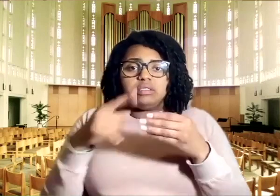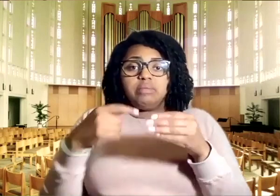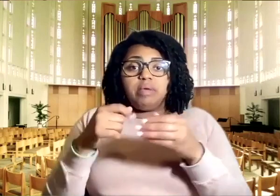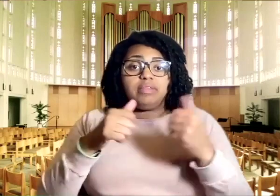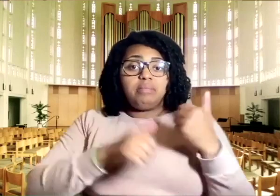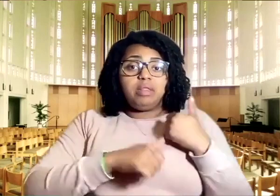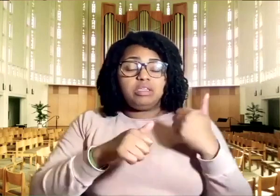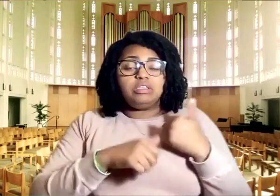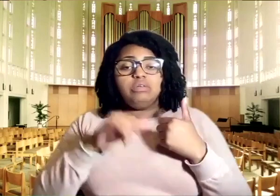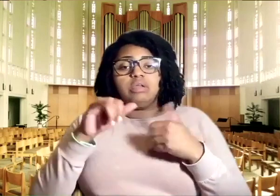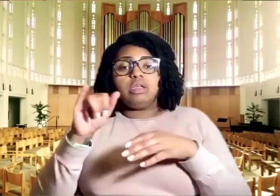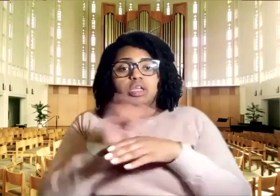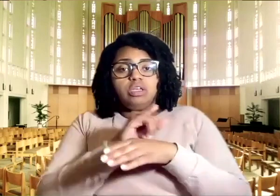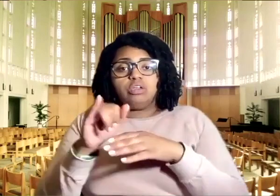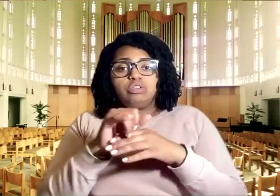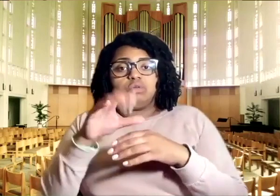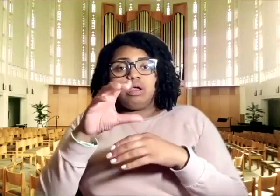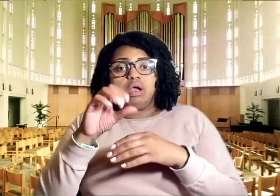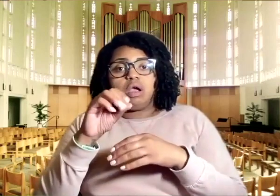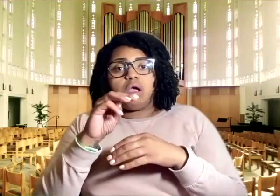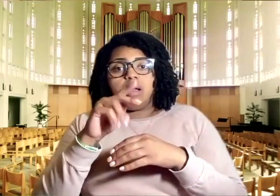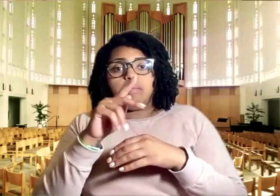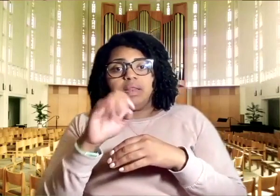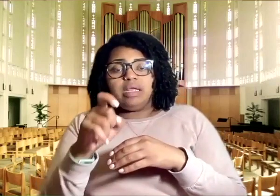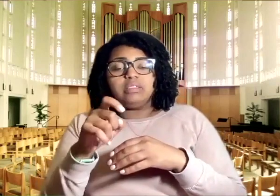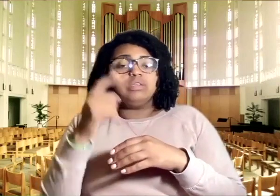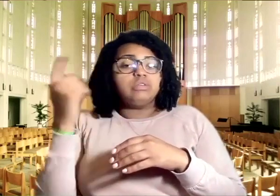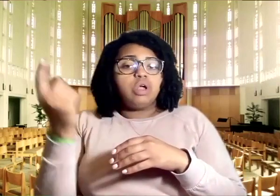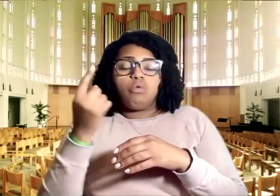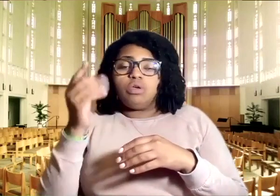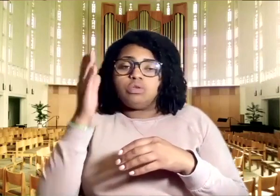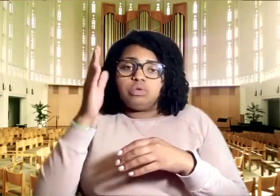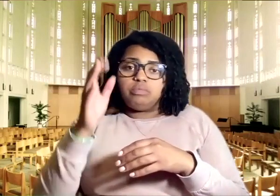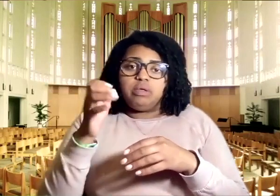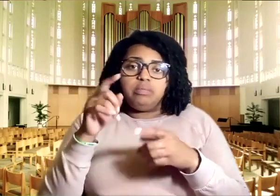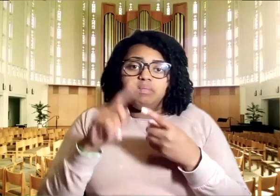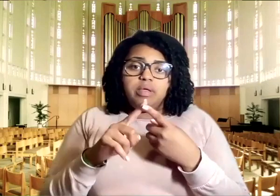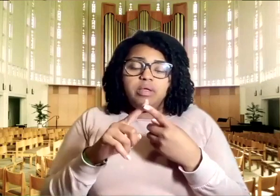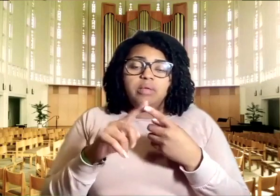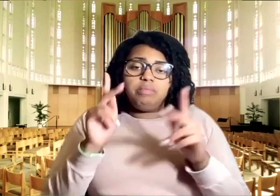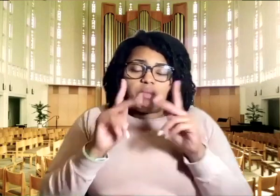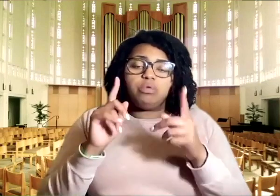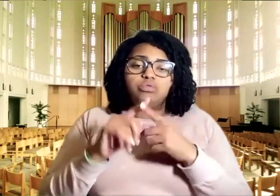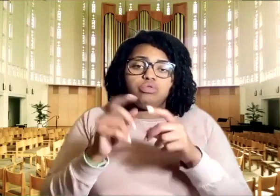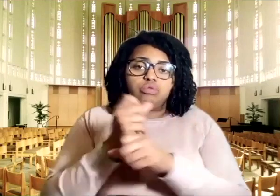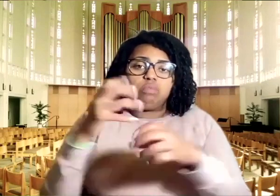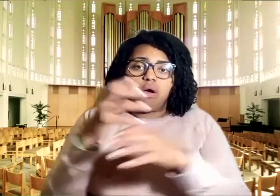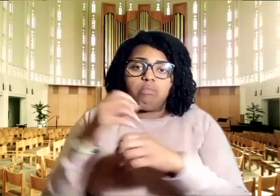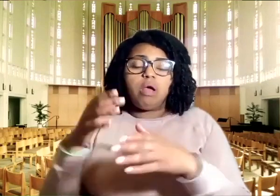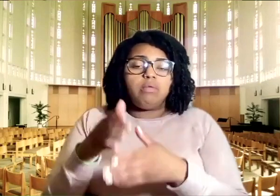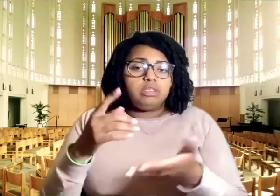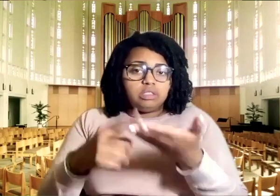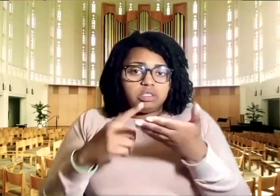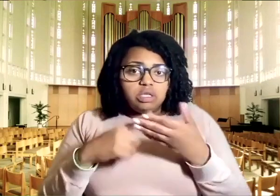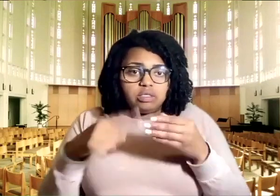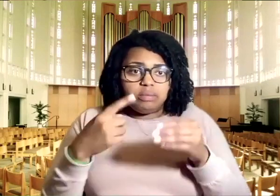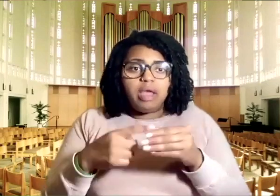There's always going to be people to bomb. Let's talk about it. Let's ask the ones who